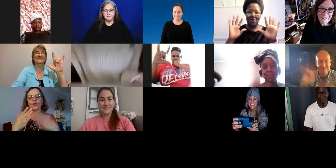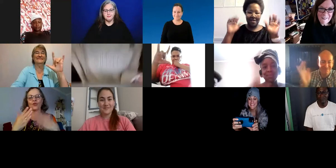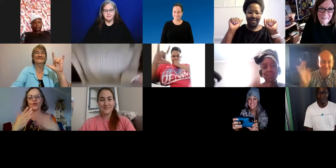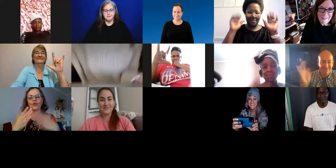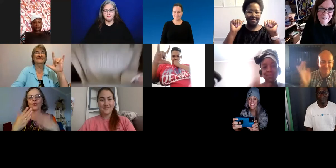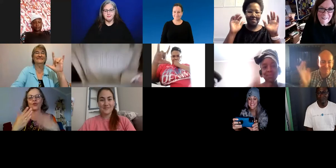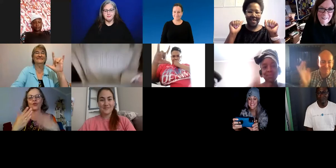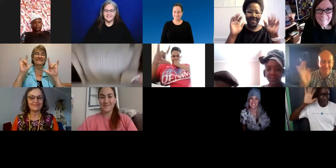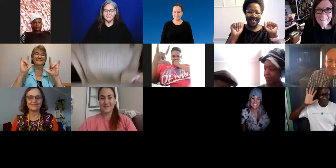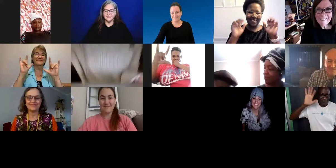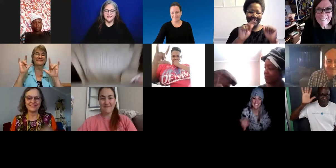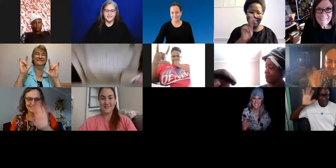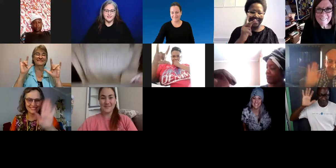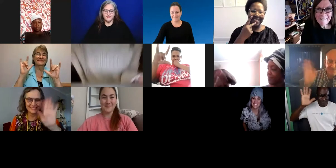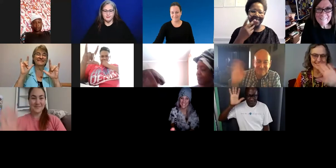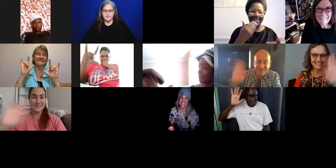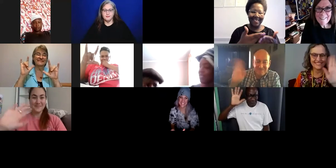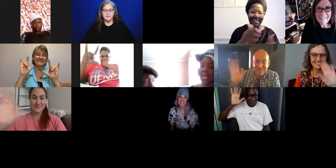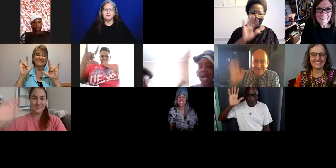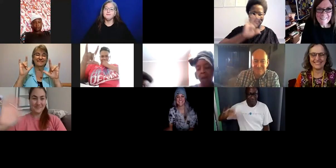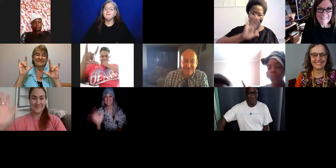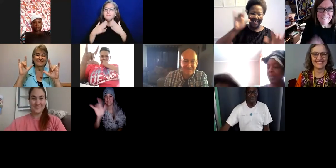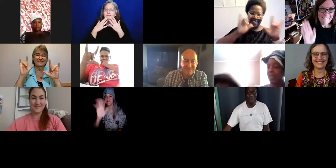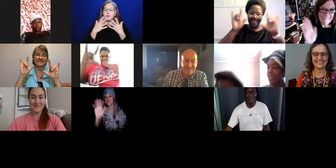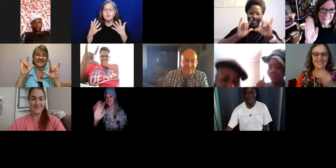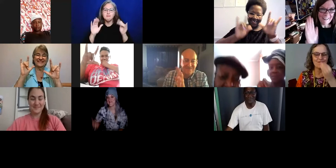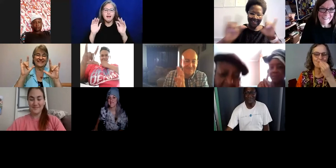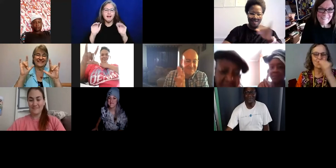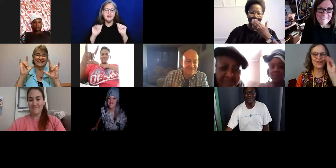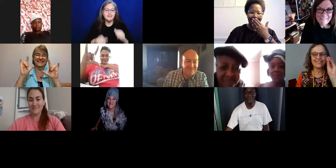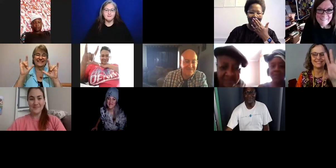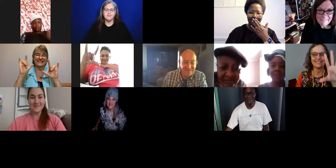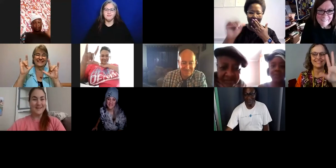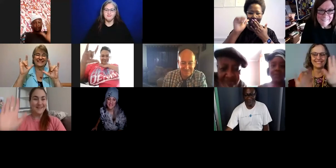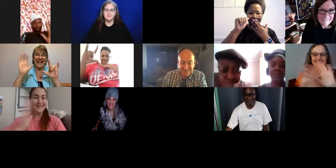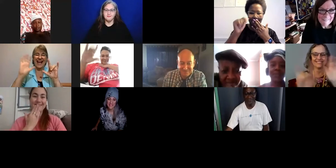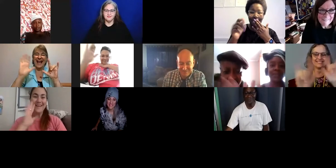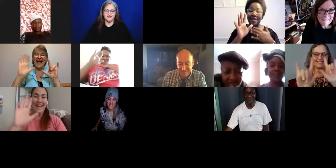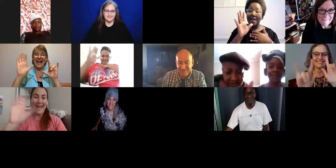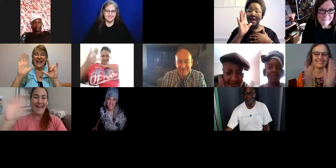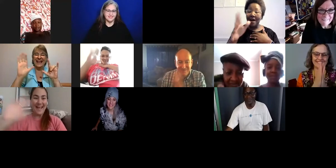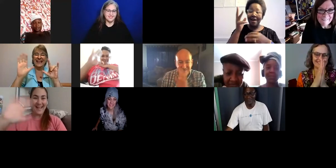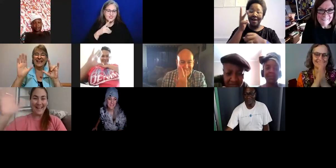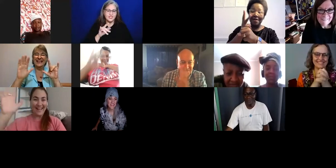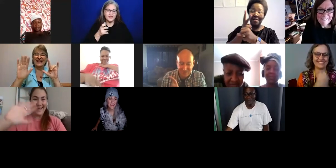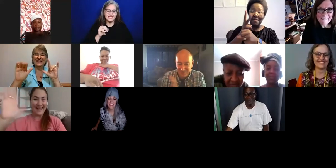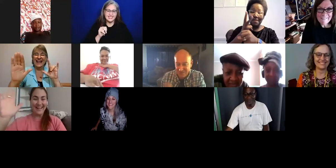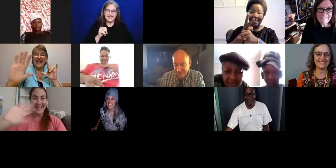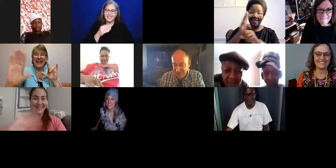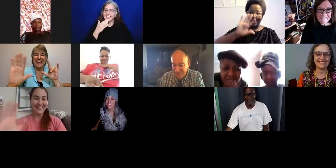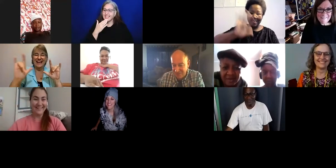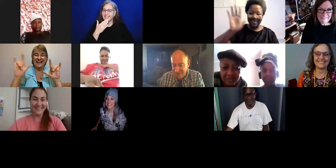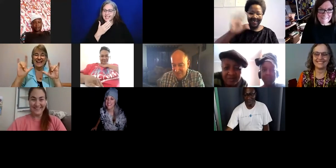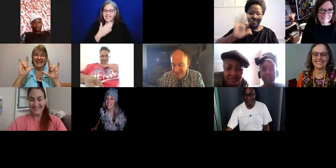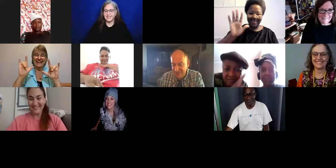Thank you so much. Bye-bye. Kristen, it's good to see you. Thank you. Oh,